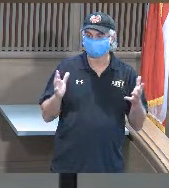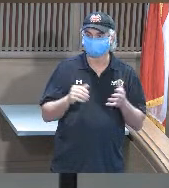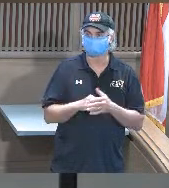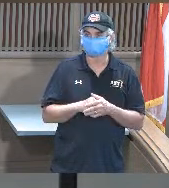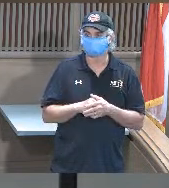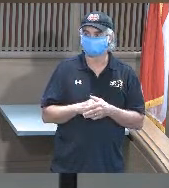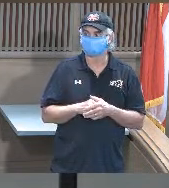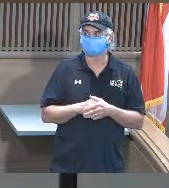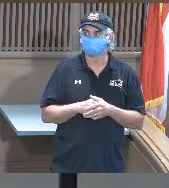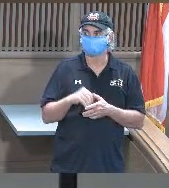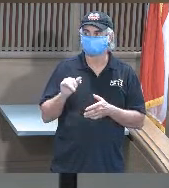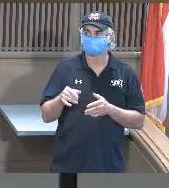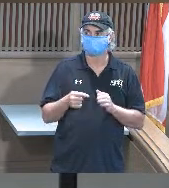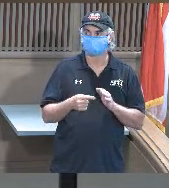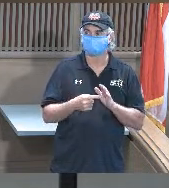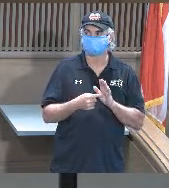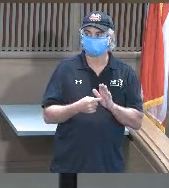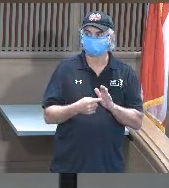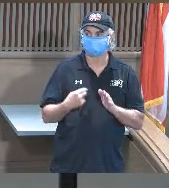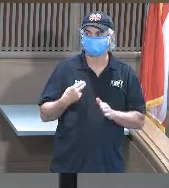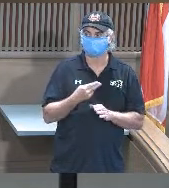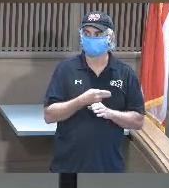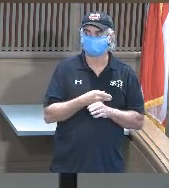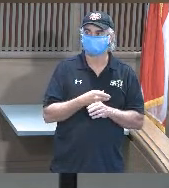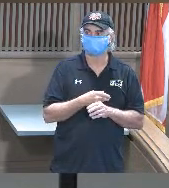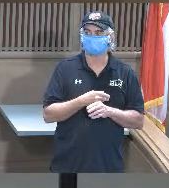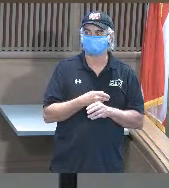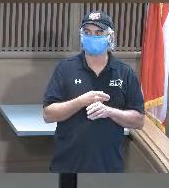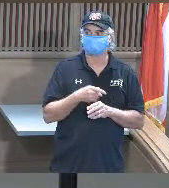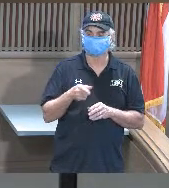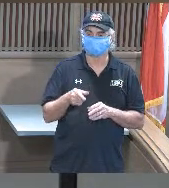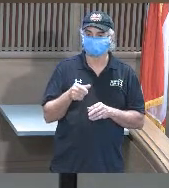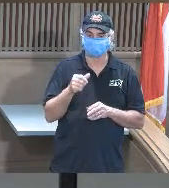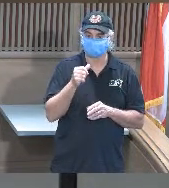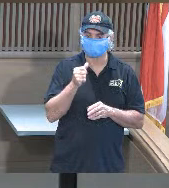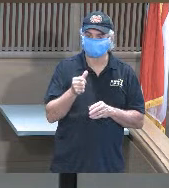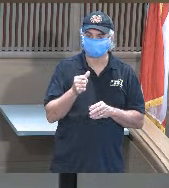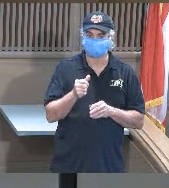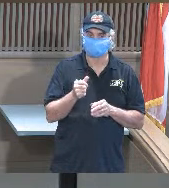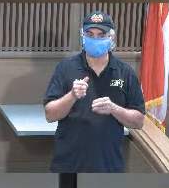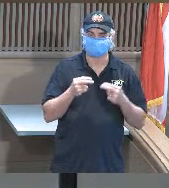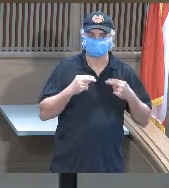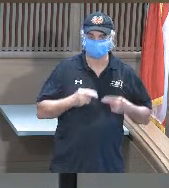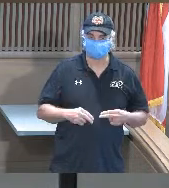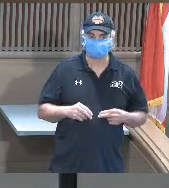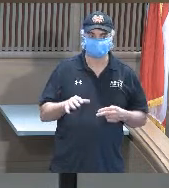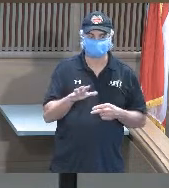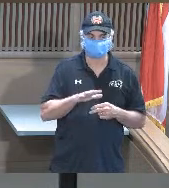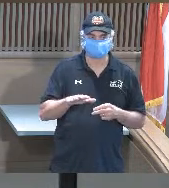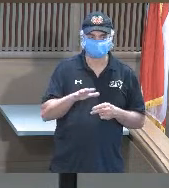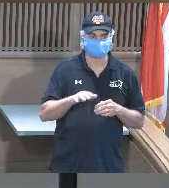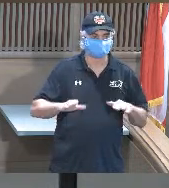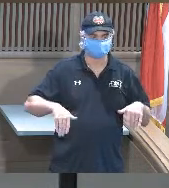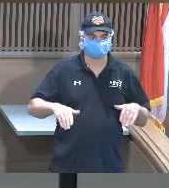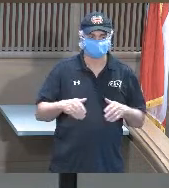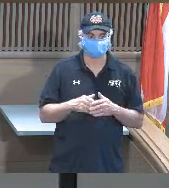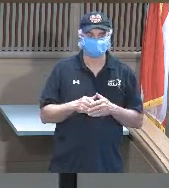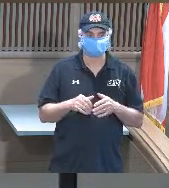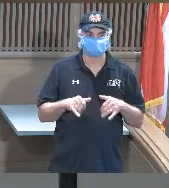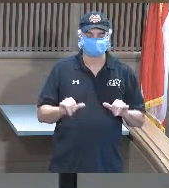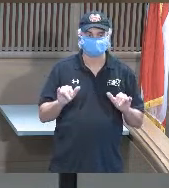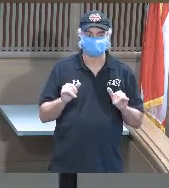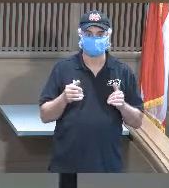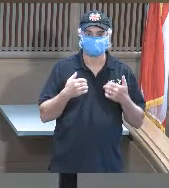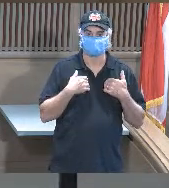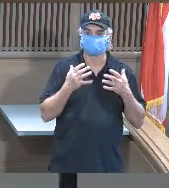That is a sign that that this is not a healthy community at this point. We still